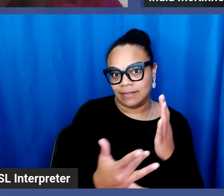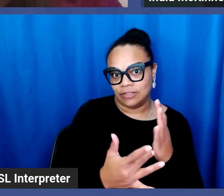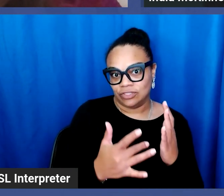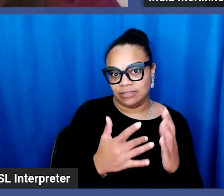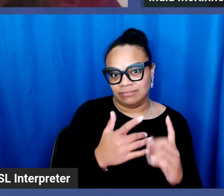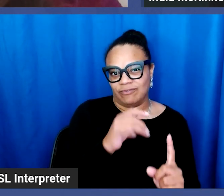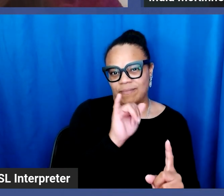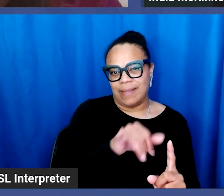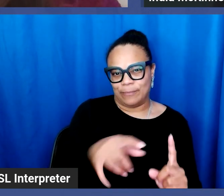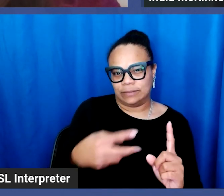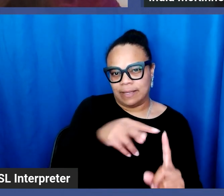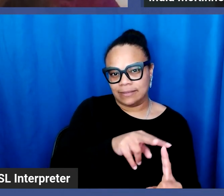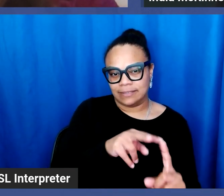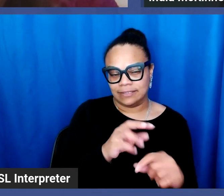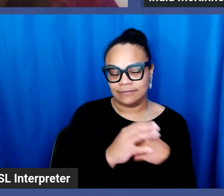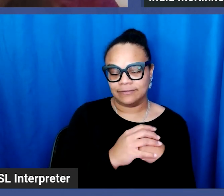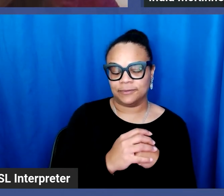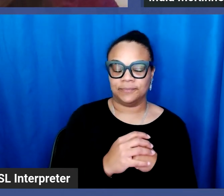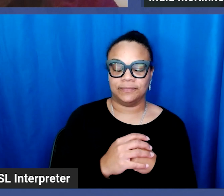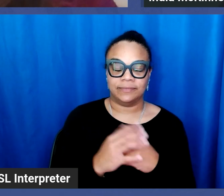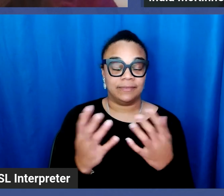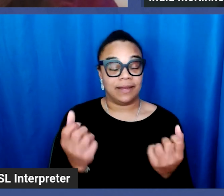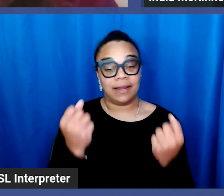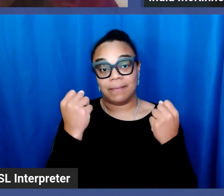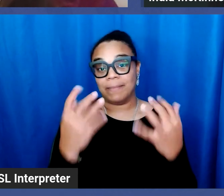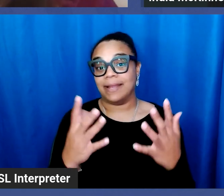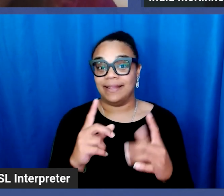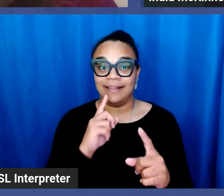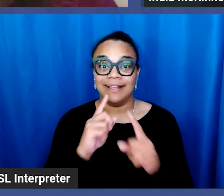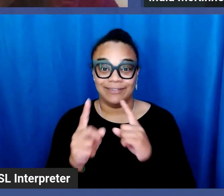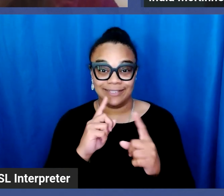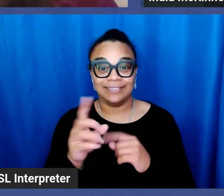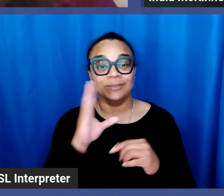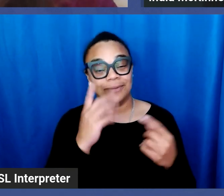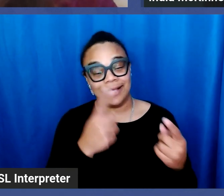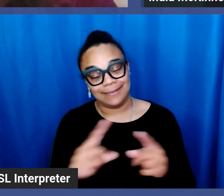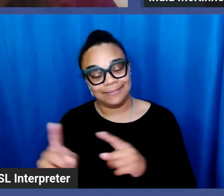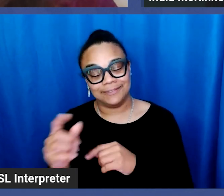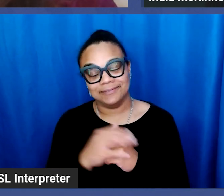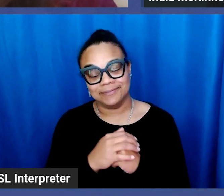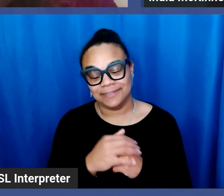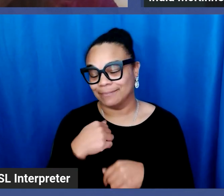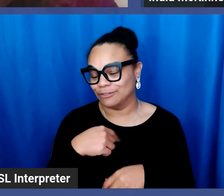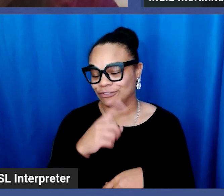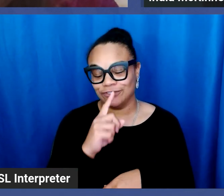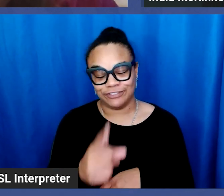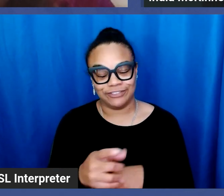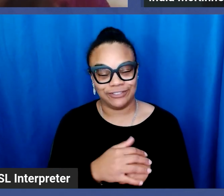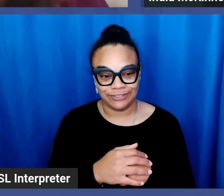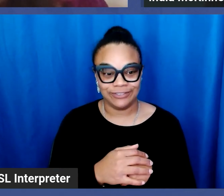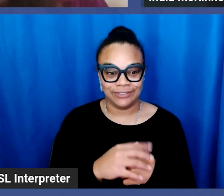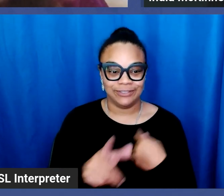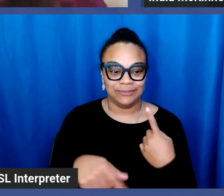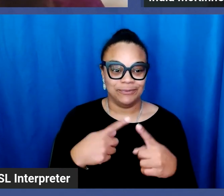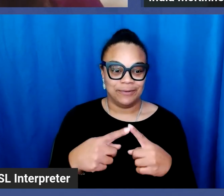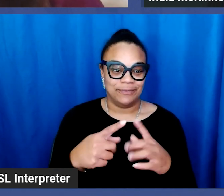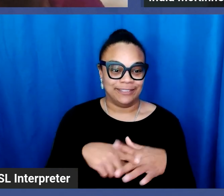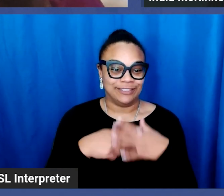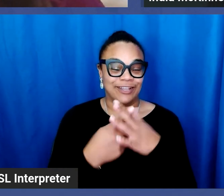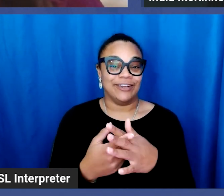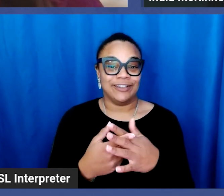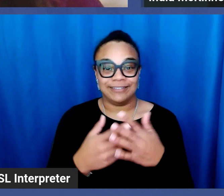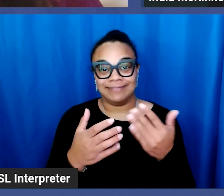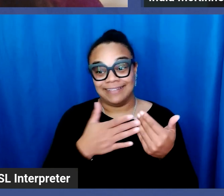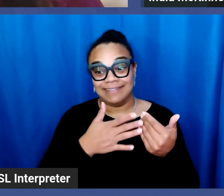And, many conversations will be had, I'm sure, as we go into the next